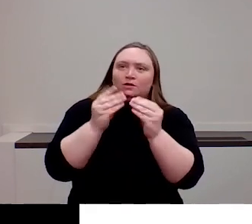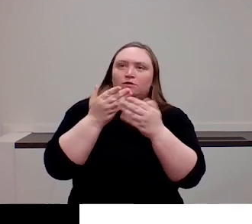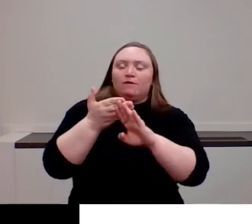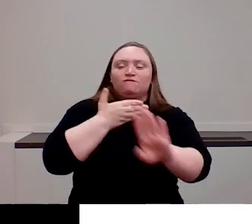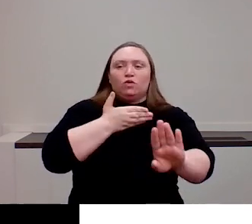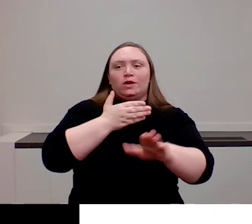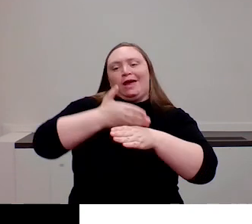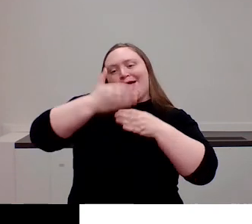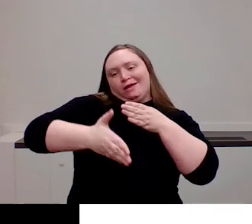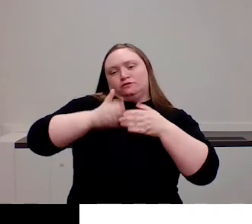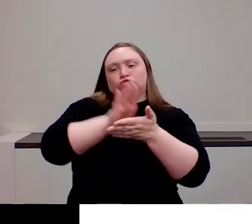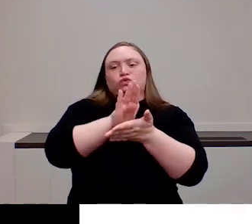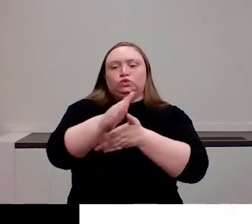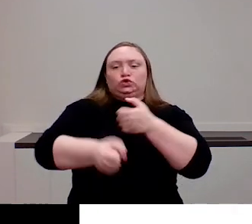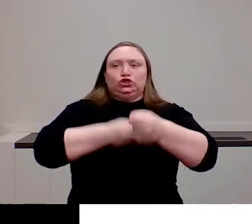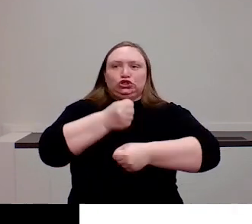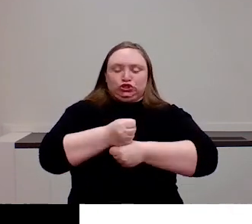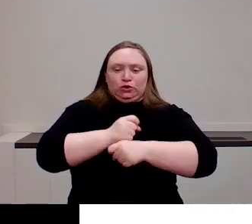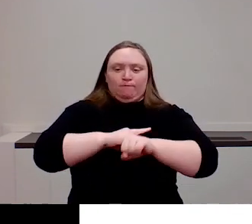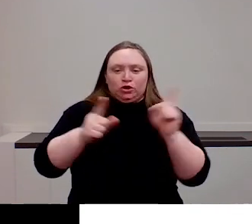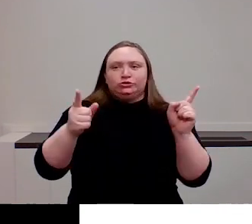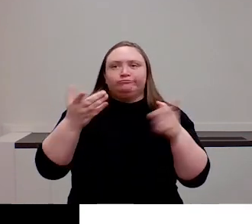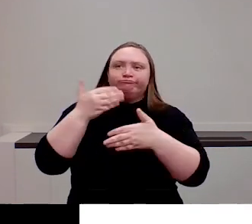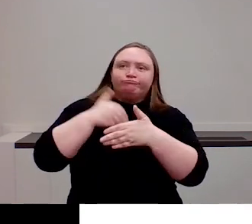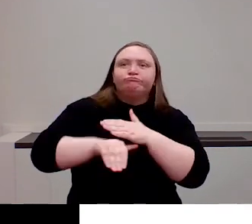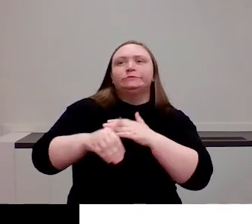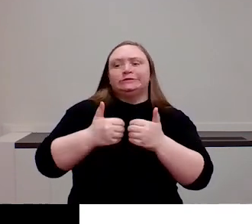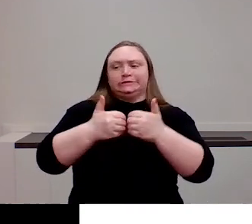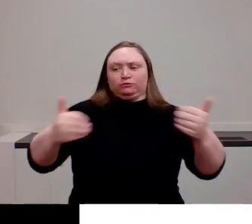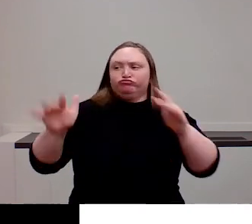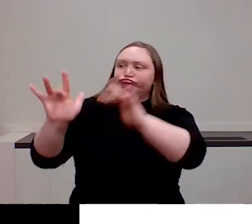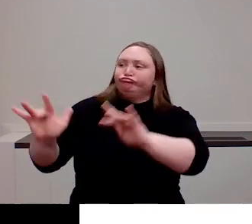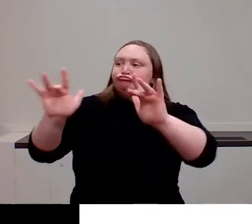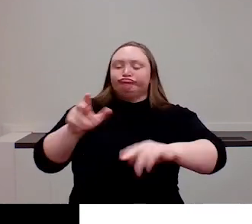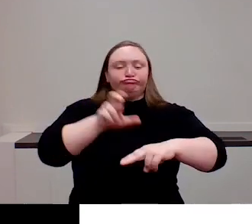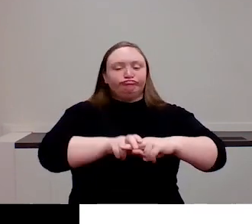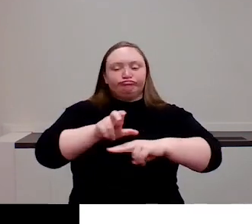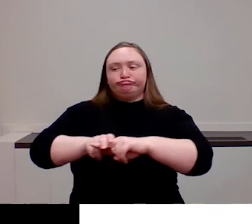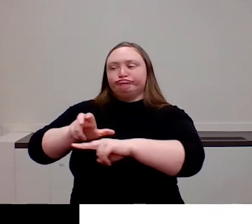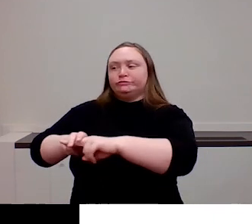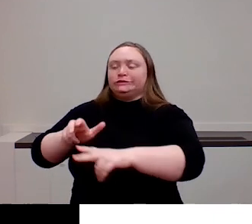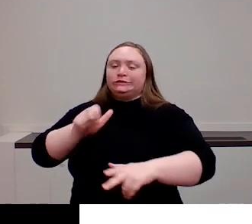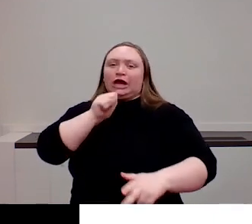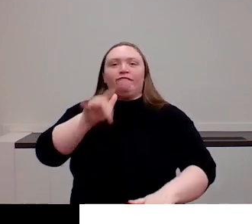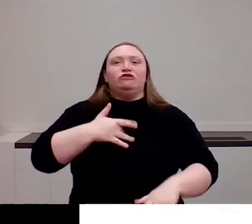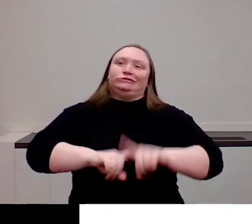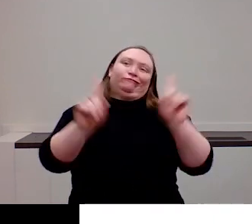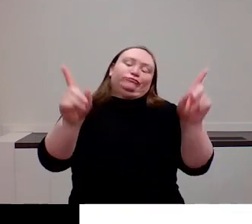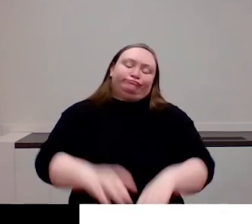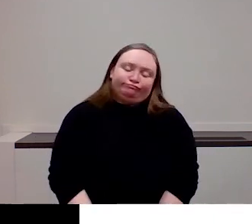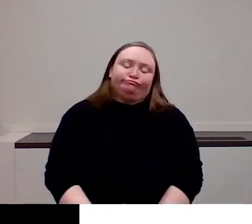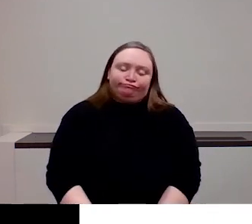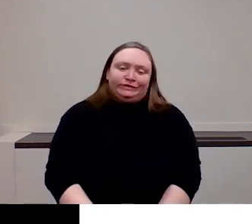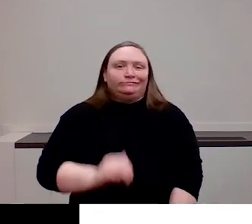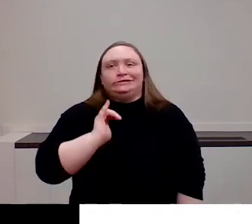the end of this. So I get it. But the part about just coming in and getting on separate computers doesn't like feel any different to me,